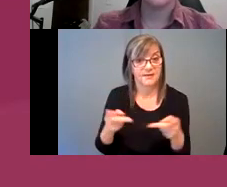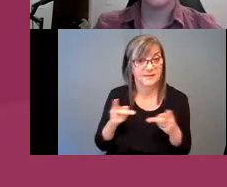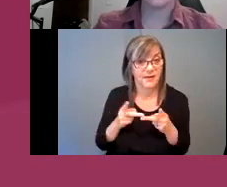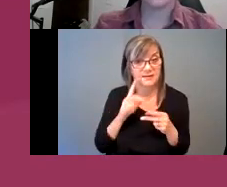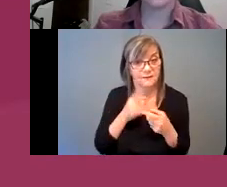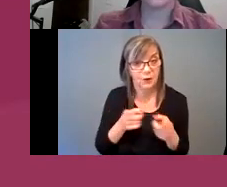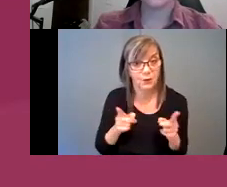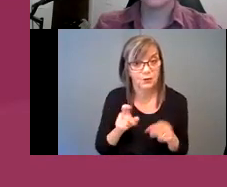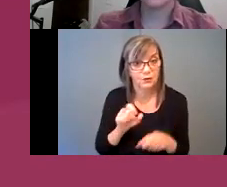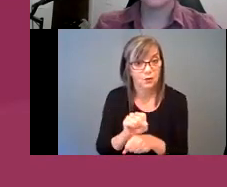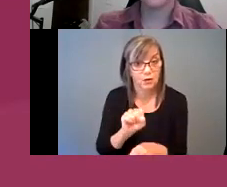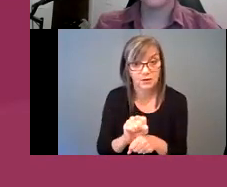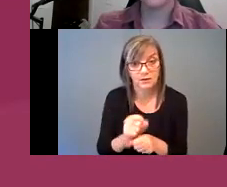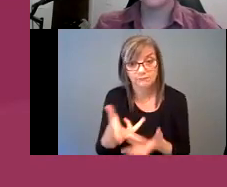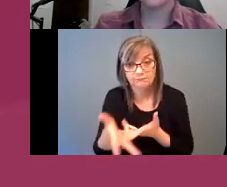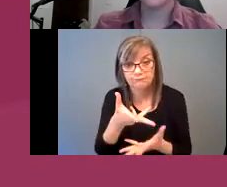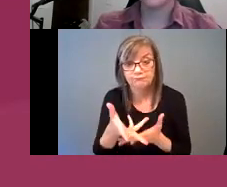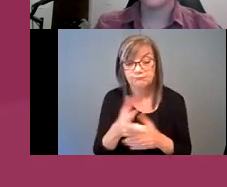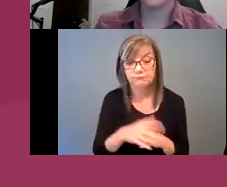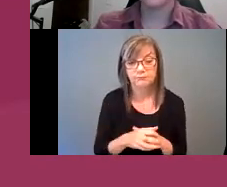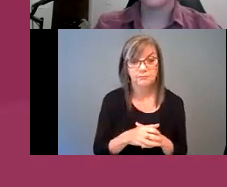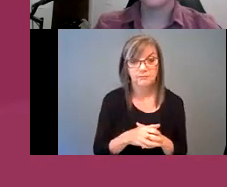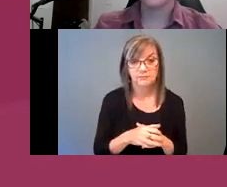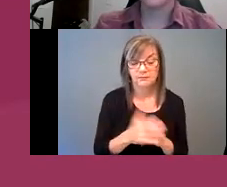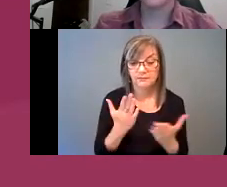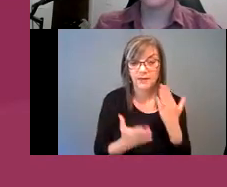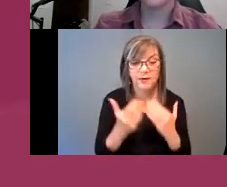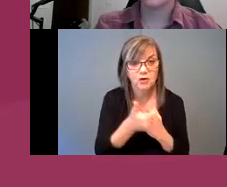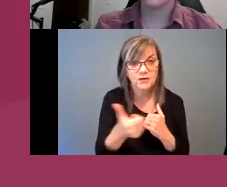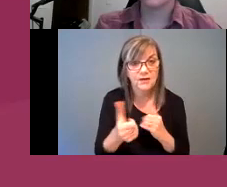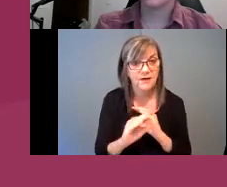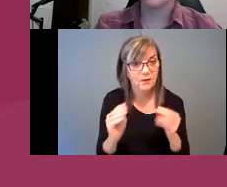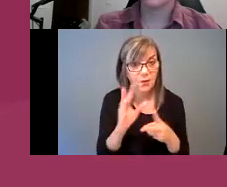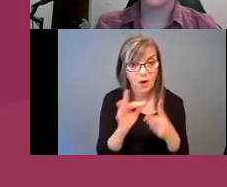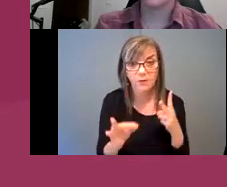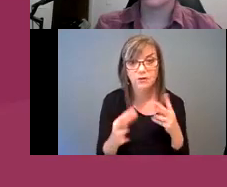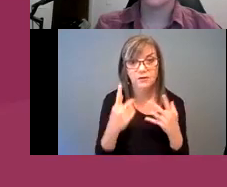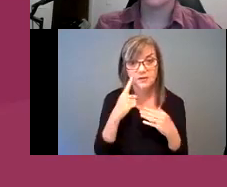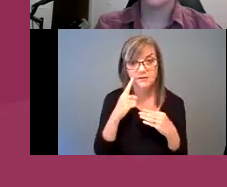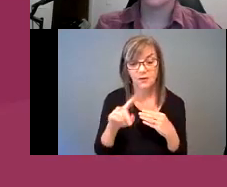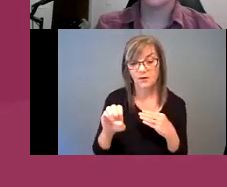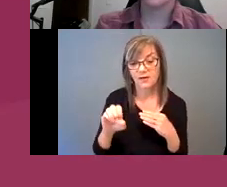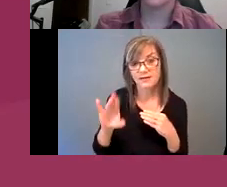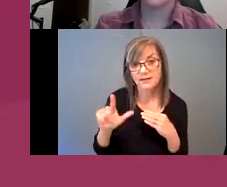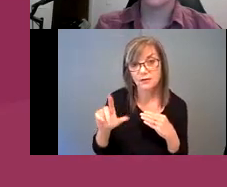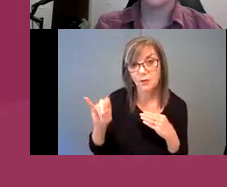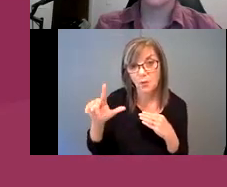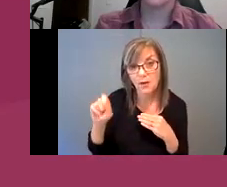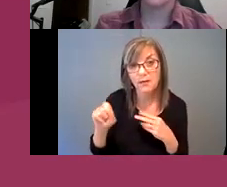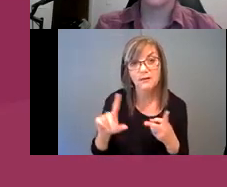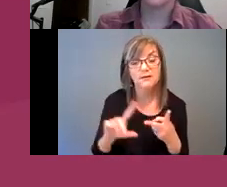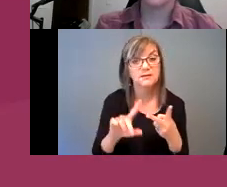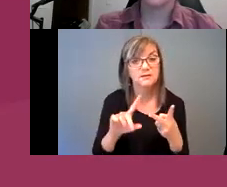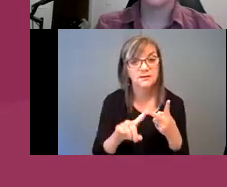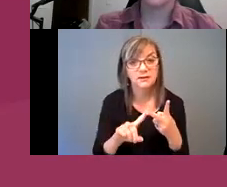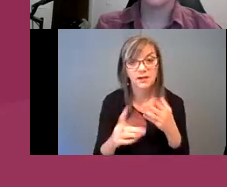of maybe having options for, essential oils, or having a room